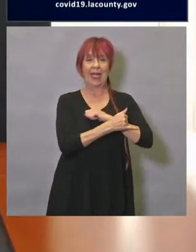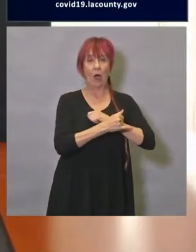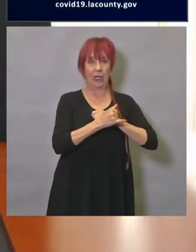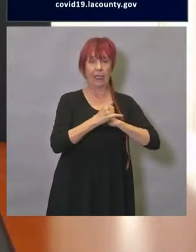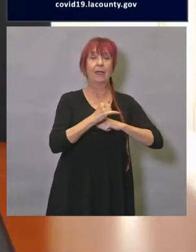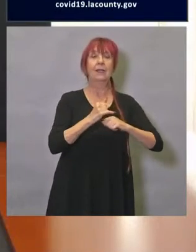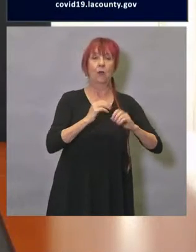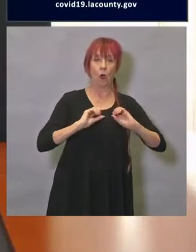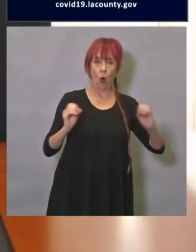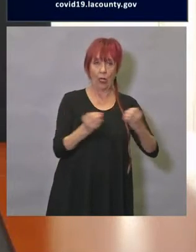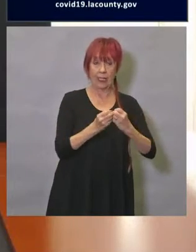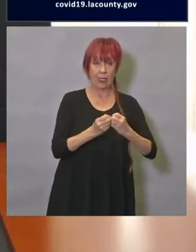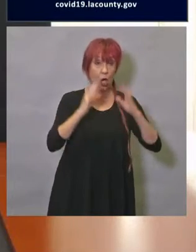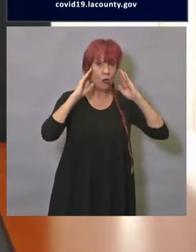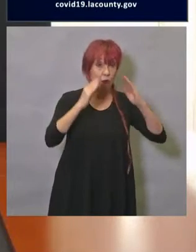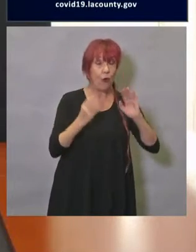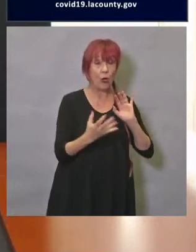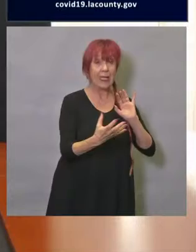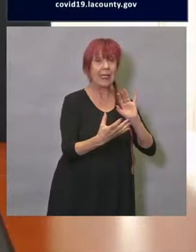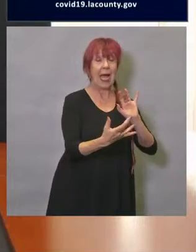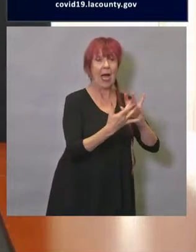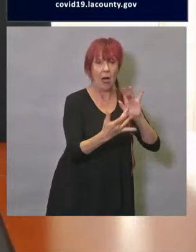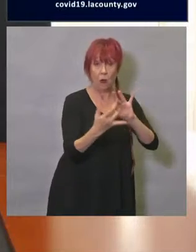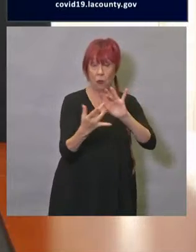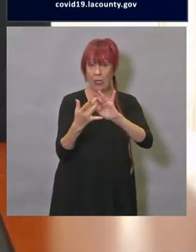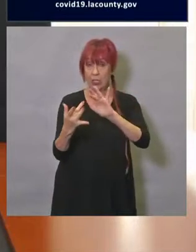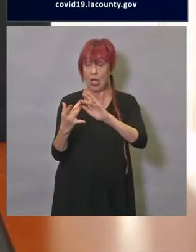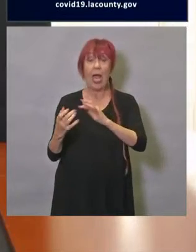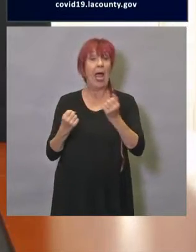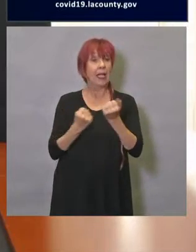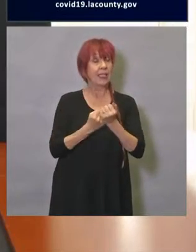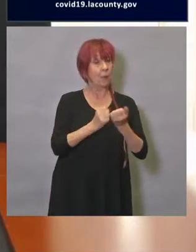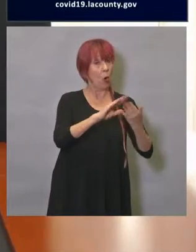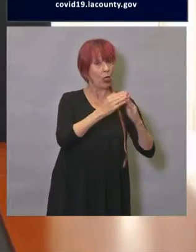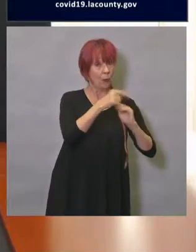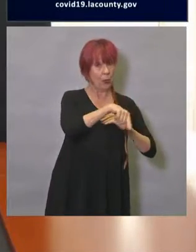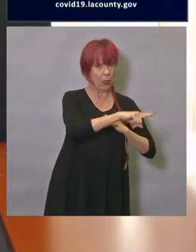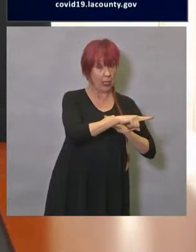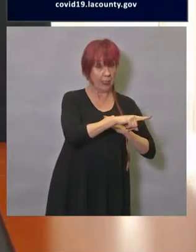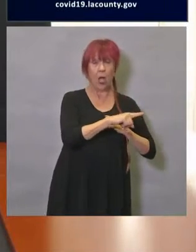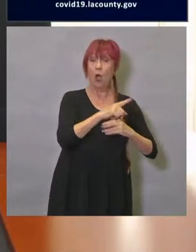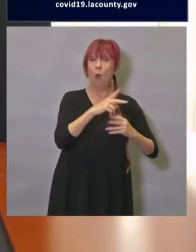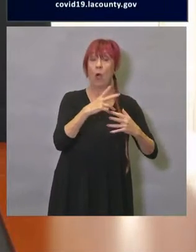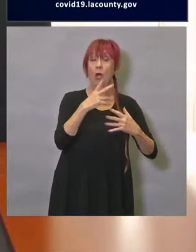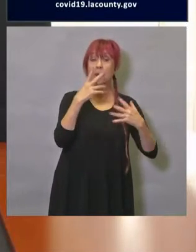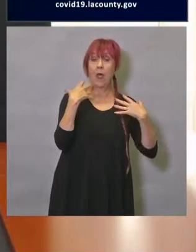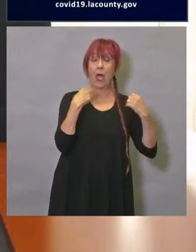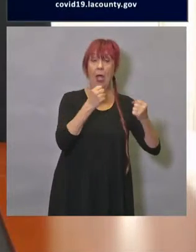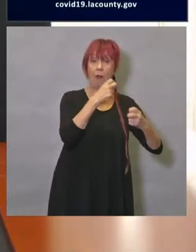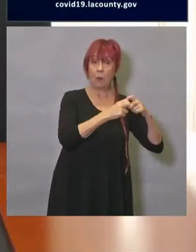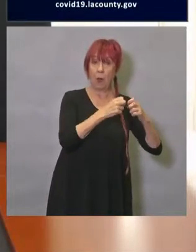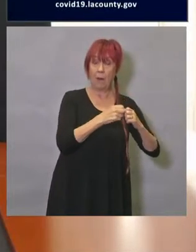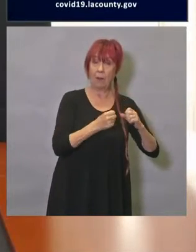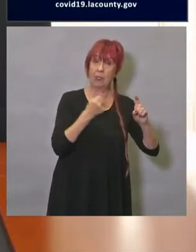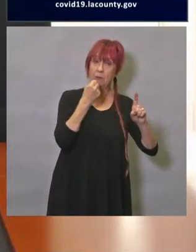to focus outreach engagements and support in communities where health disparities from COVID-19